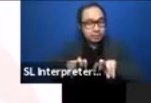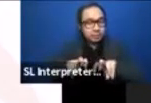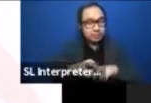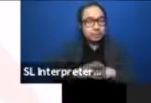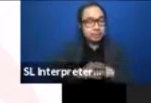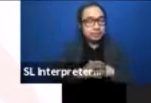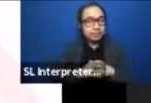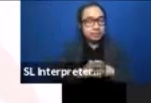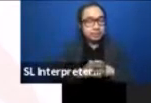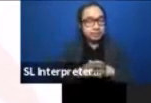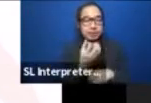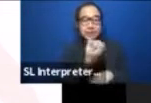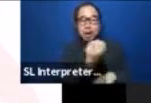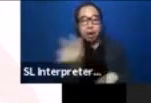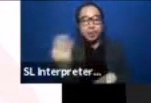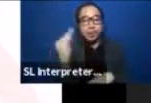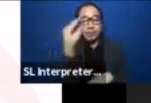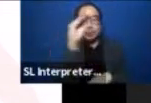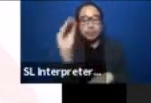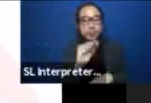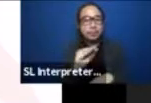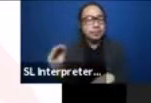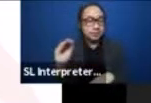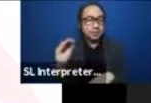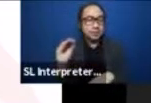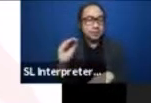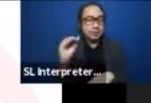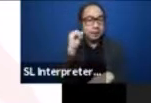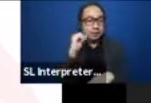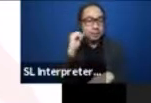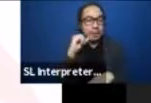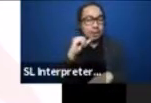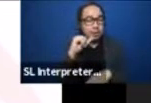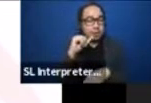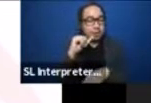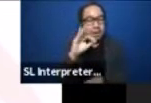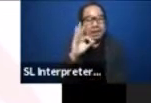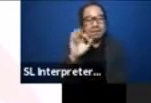Proportion of female intern workers reported to be high.